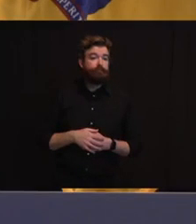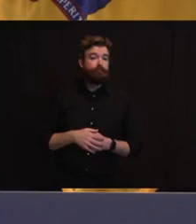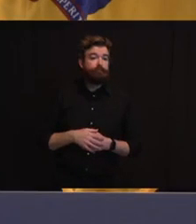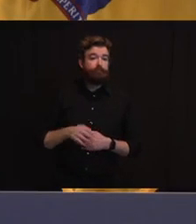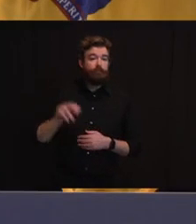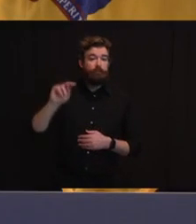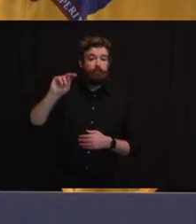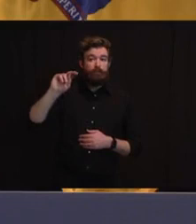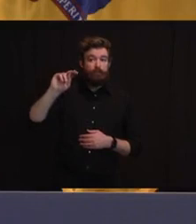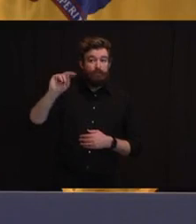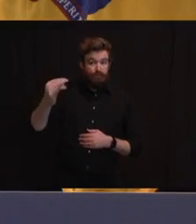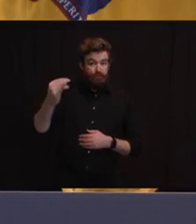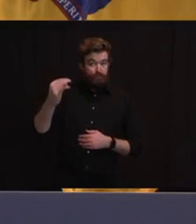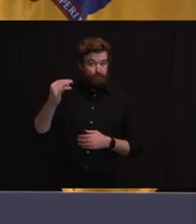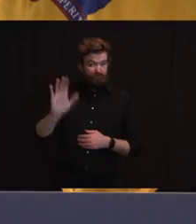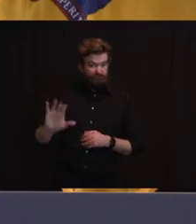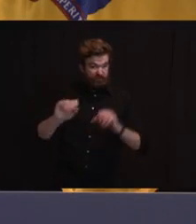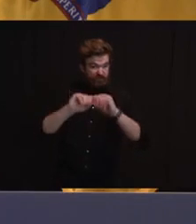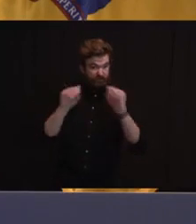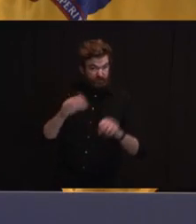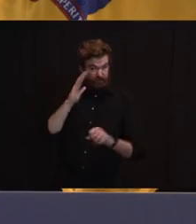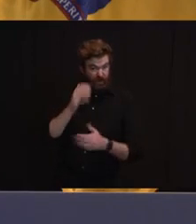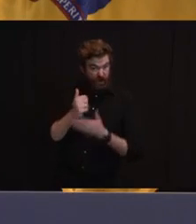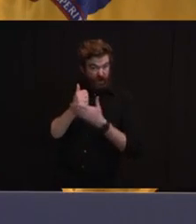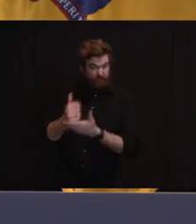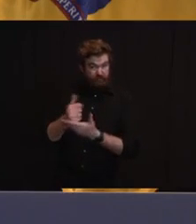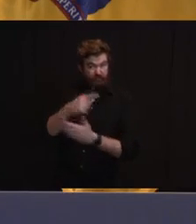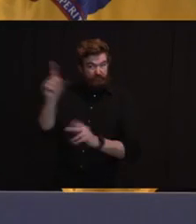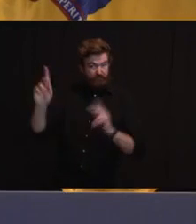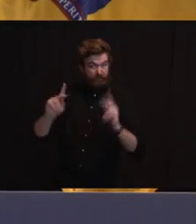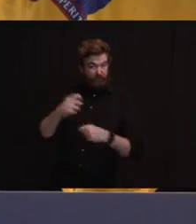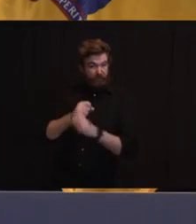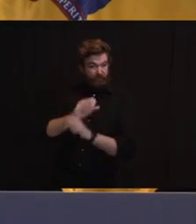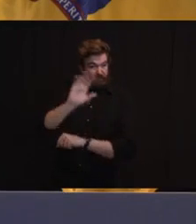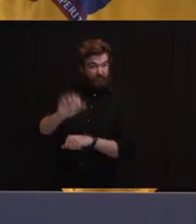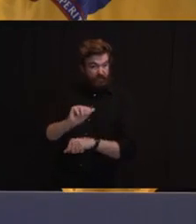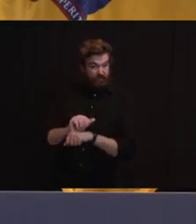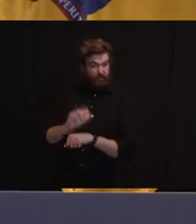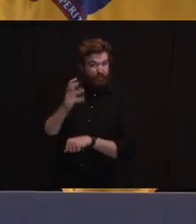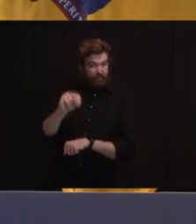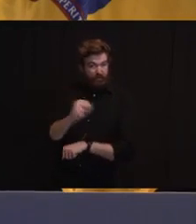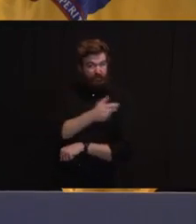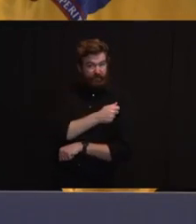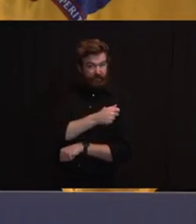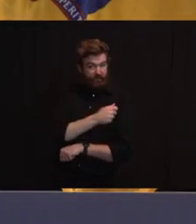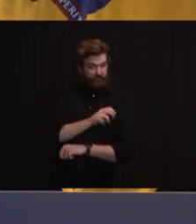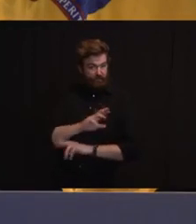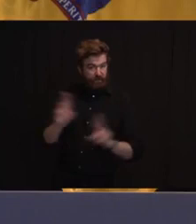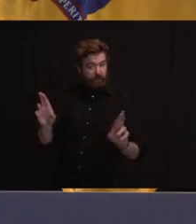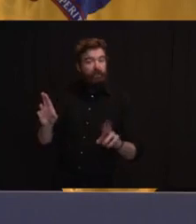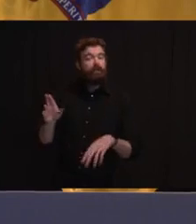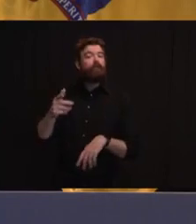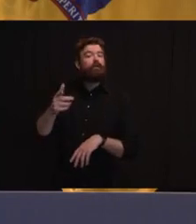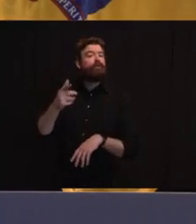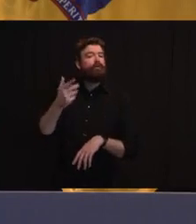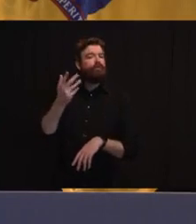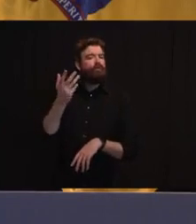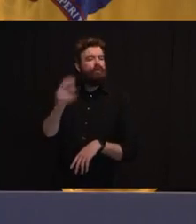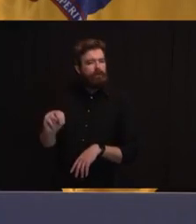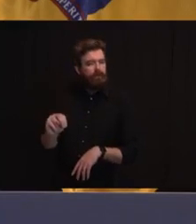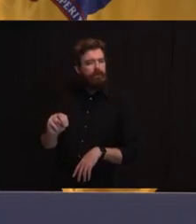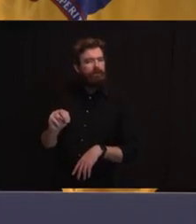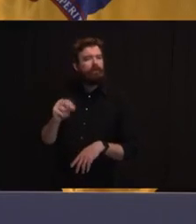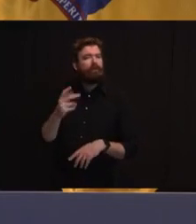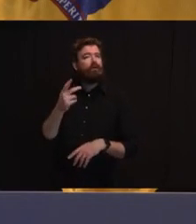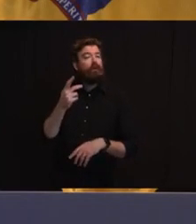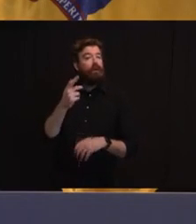And if yes, when will that start happening? Governor, you've said everyone who lives, works, or studies in New Jersey can get vaccinated.